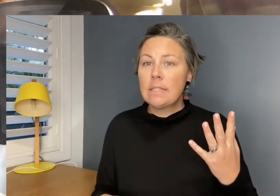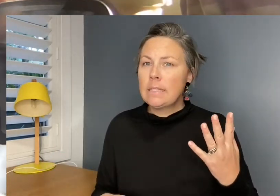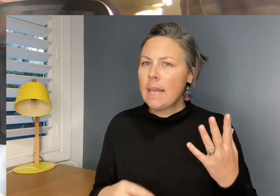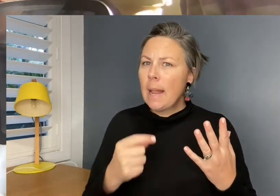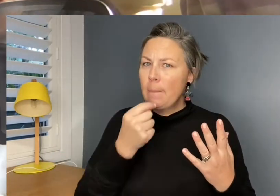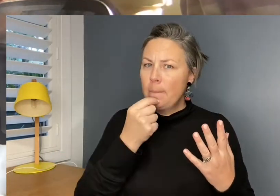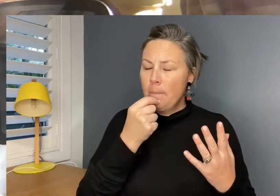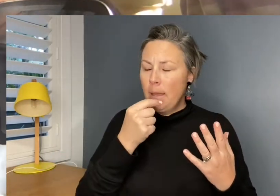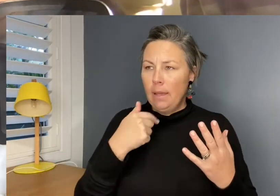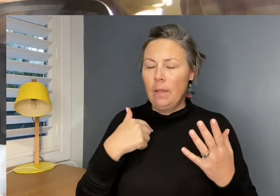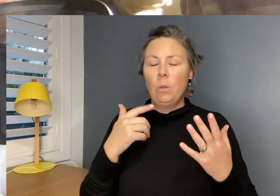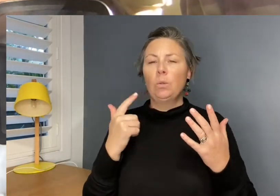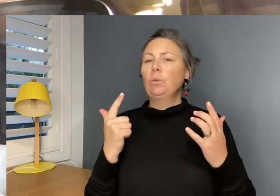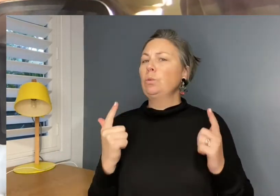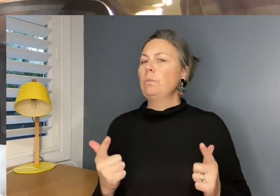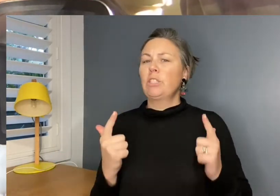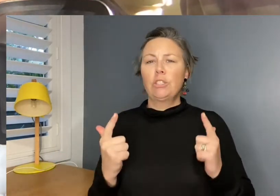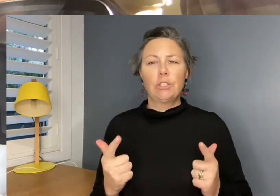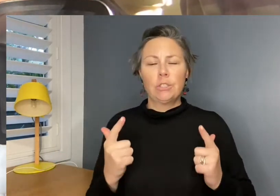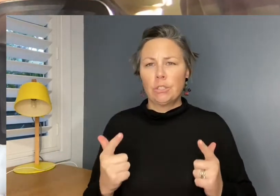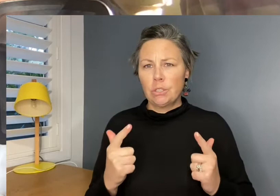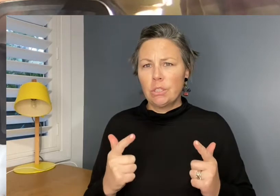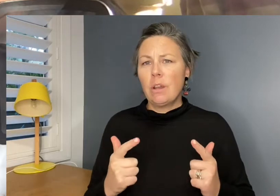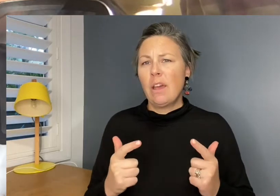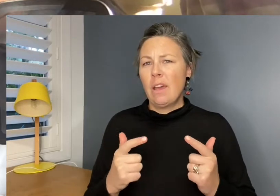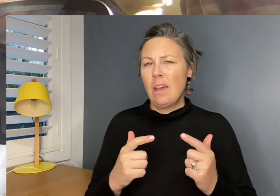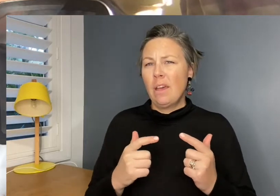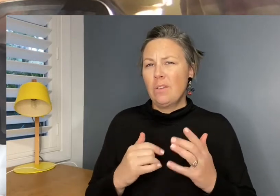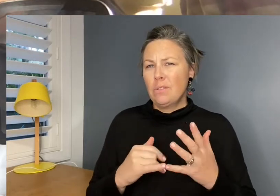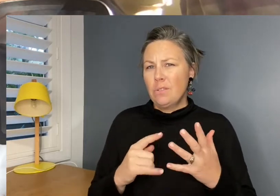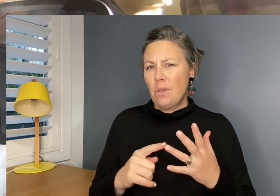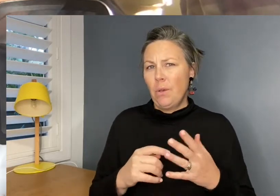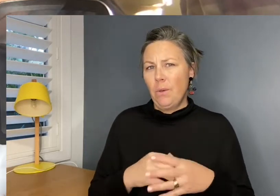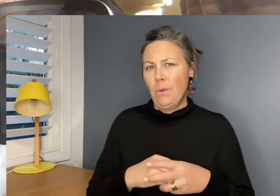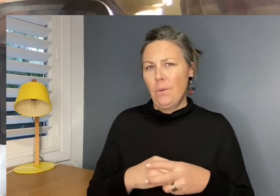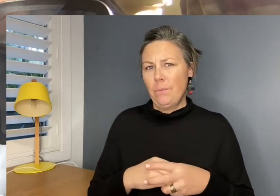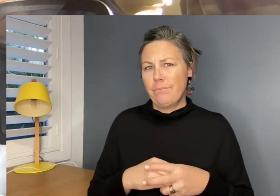it can be quite overwhelming. Yeah. And it's really hard